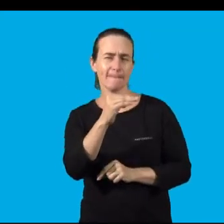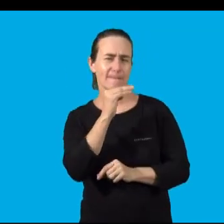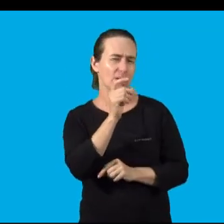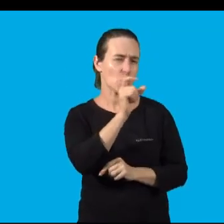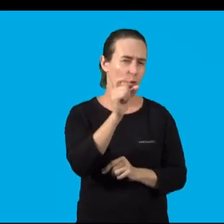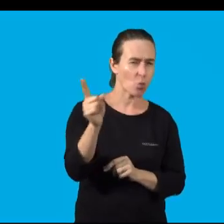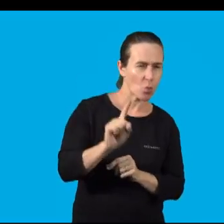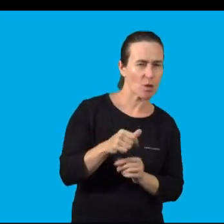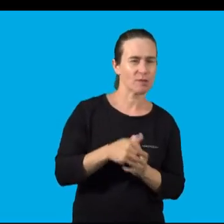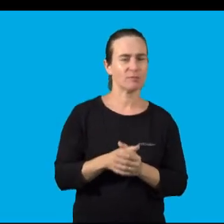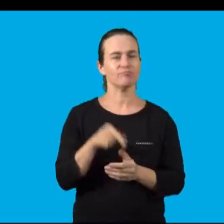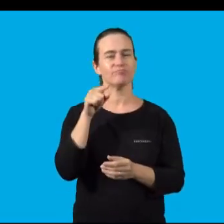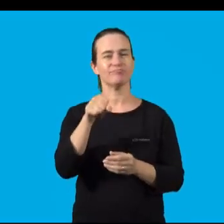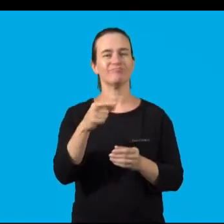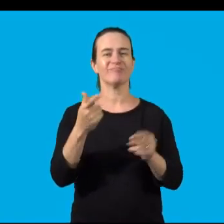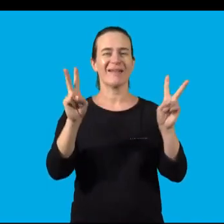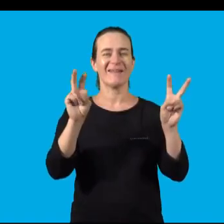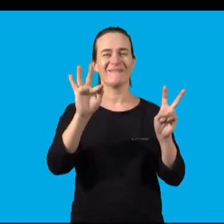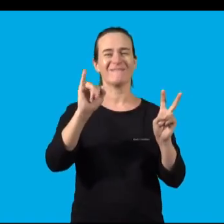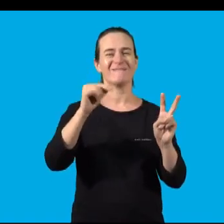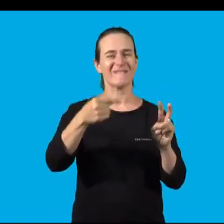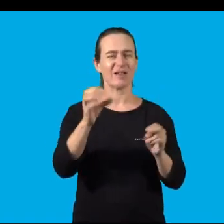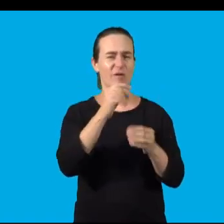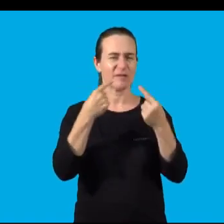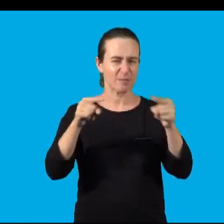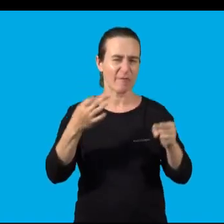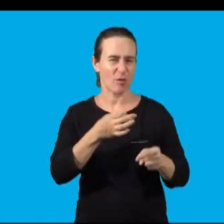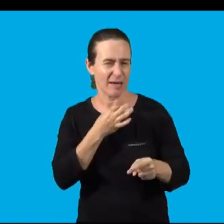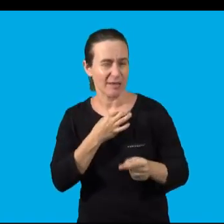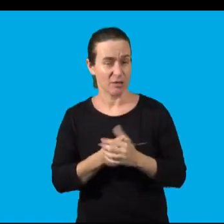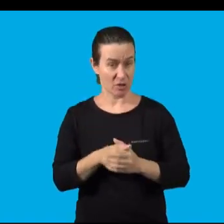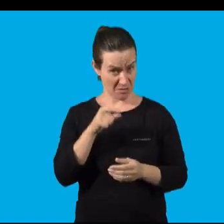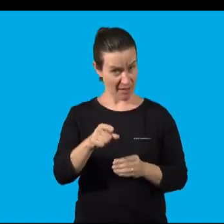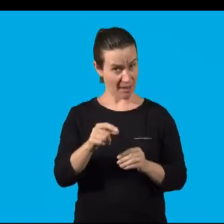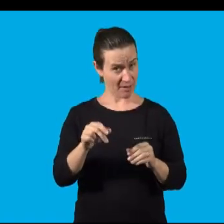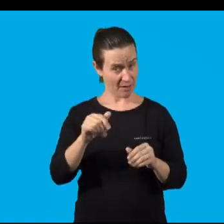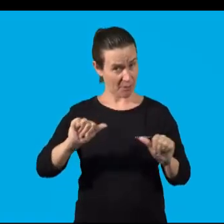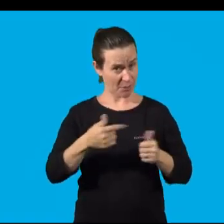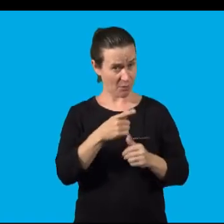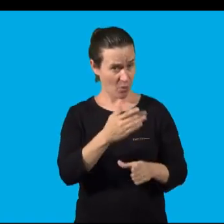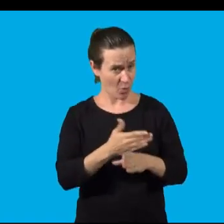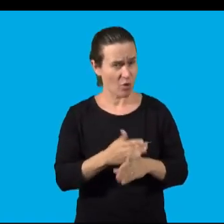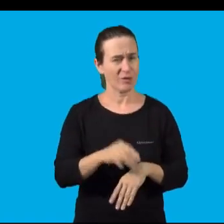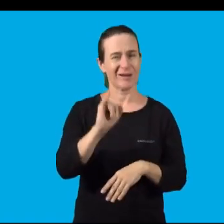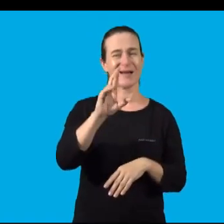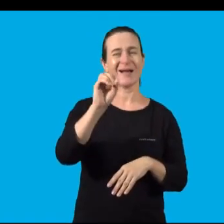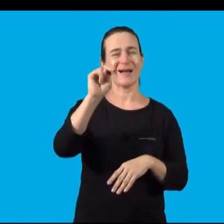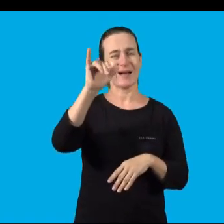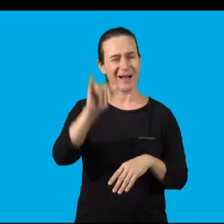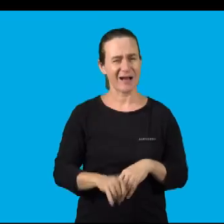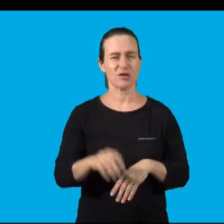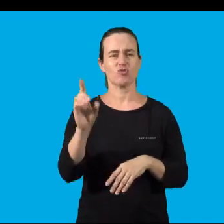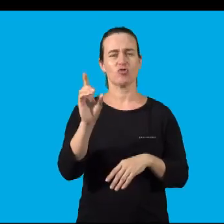in context, the figures of speech and the effectiveness of its use, the irony and dramatic irony, the